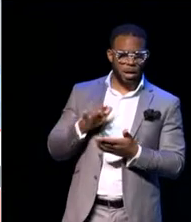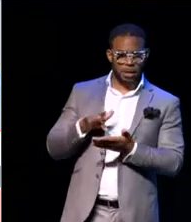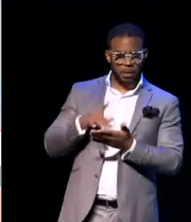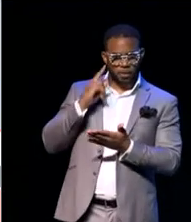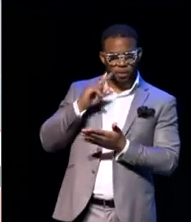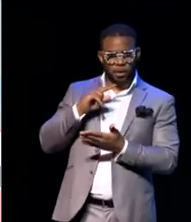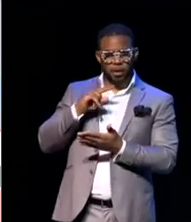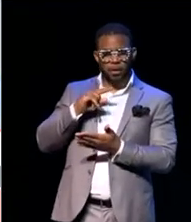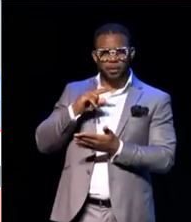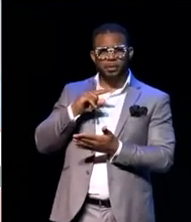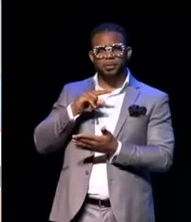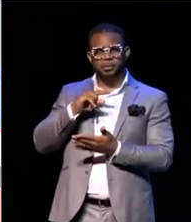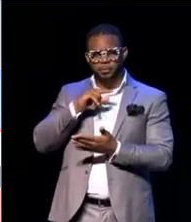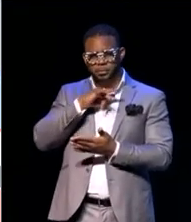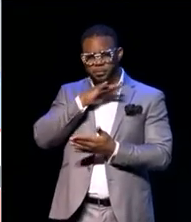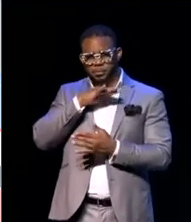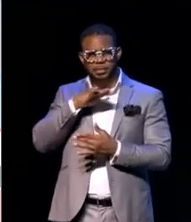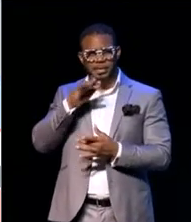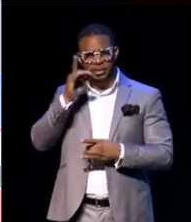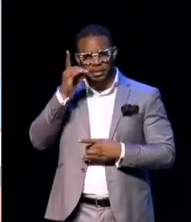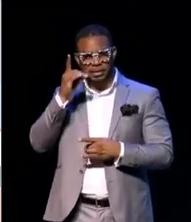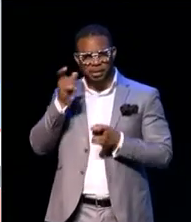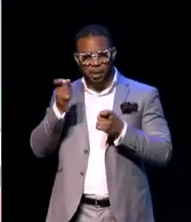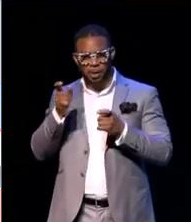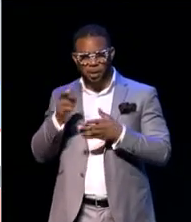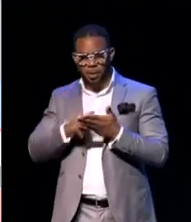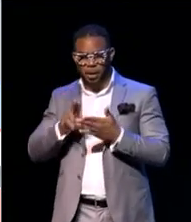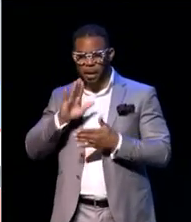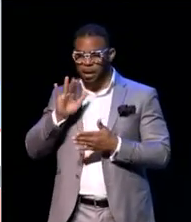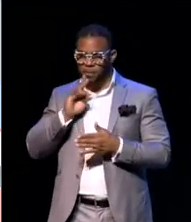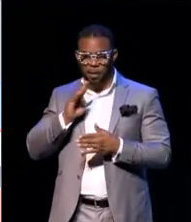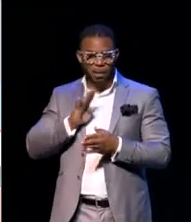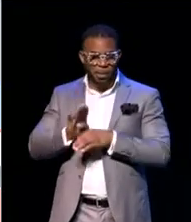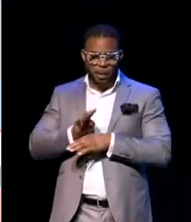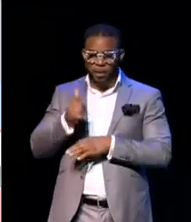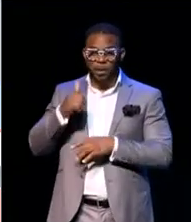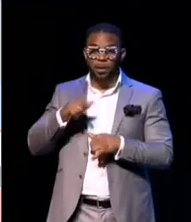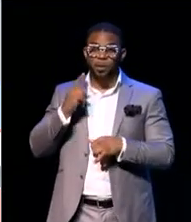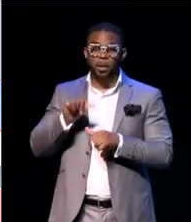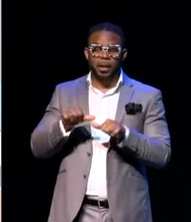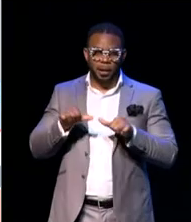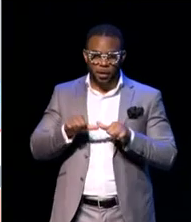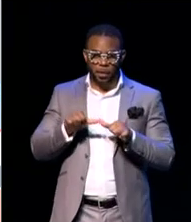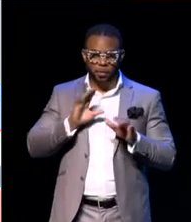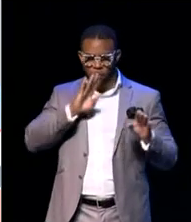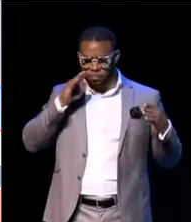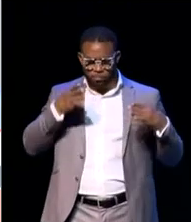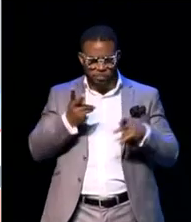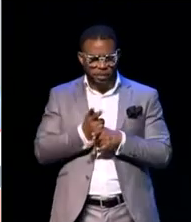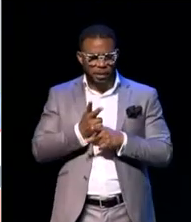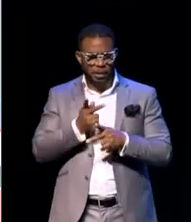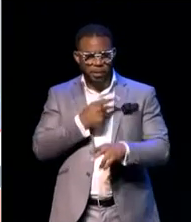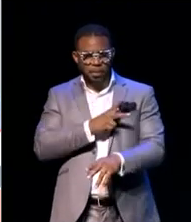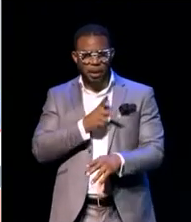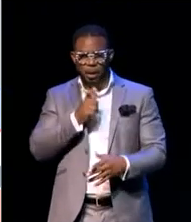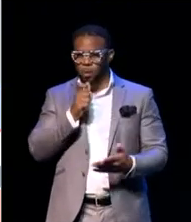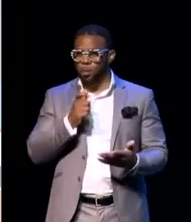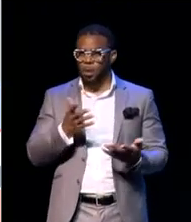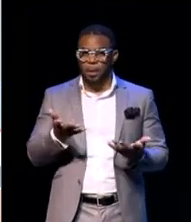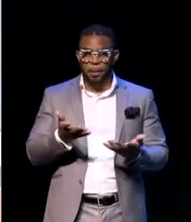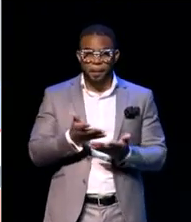for Infectious Disease Management and Research has never been busier. And this is one of the areas where we take care of patients